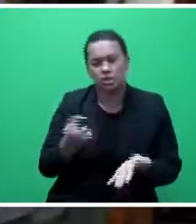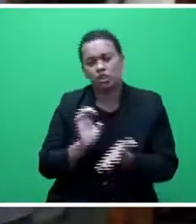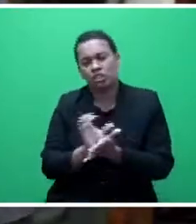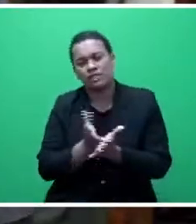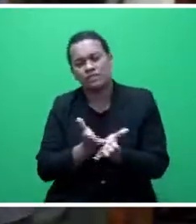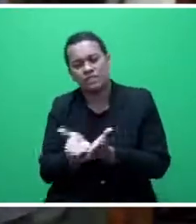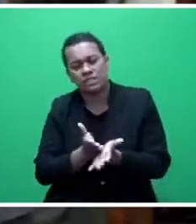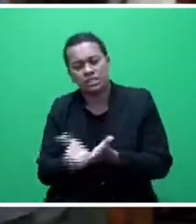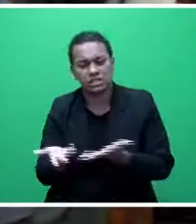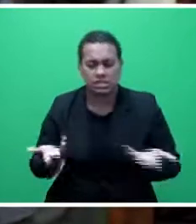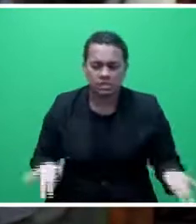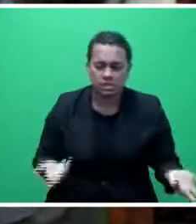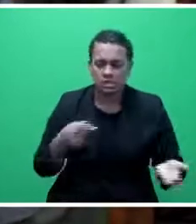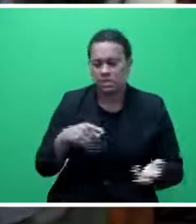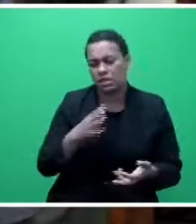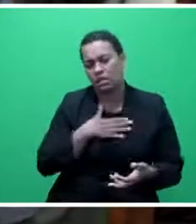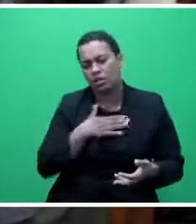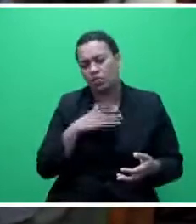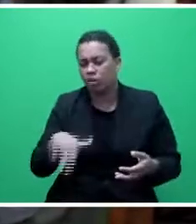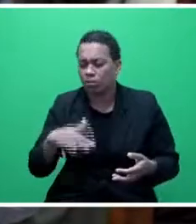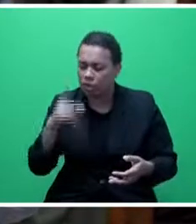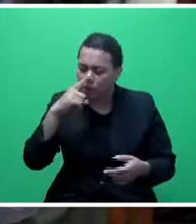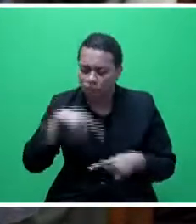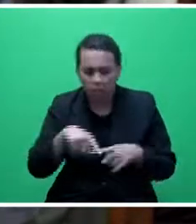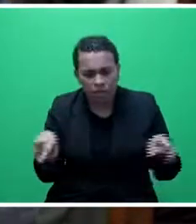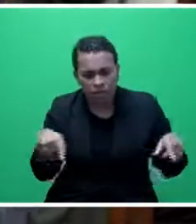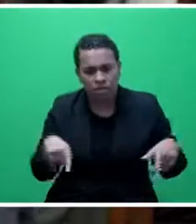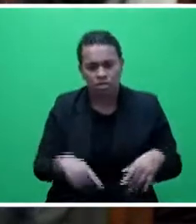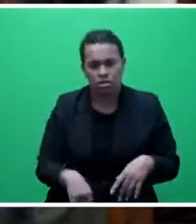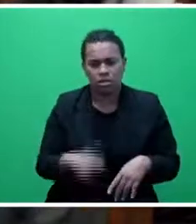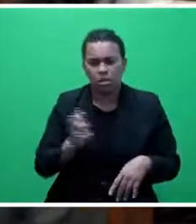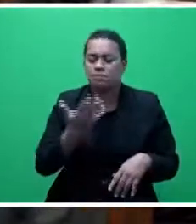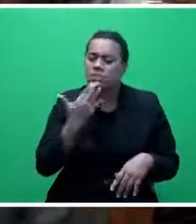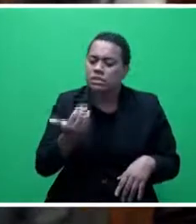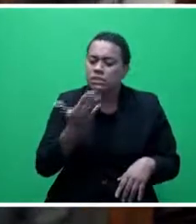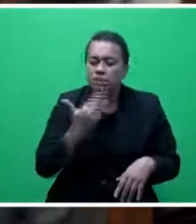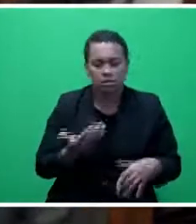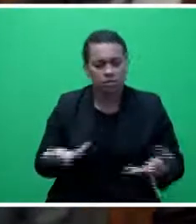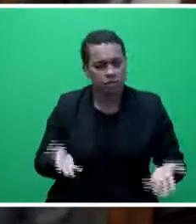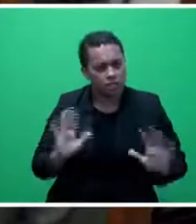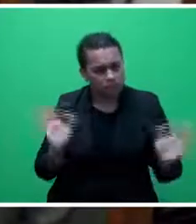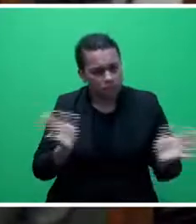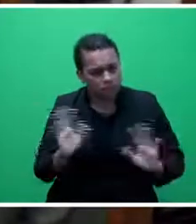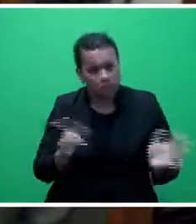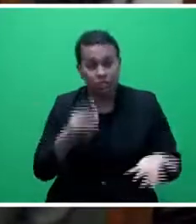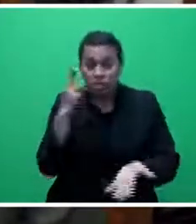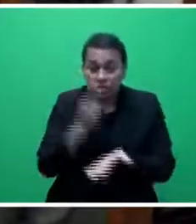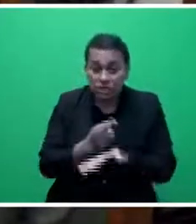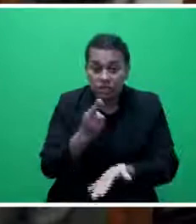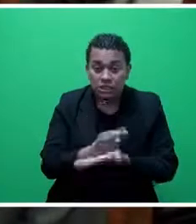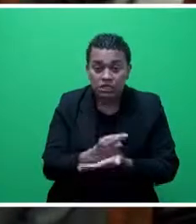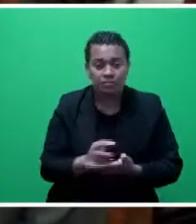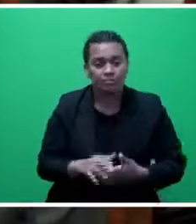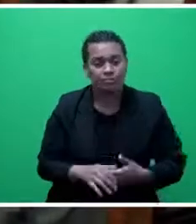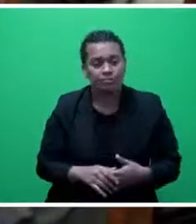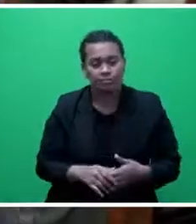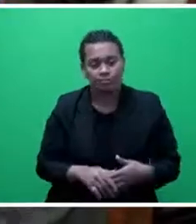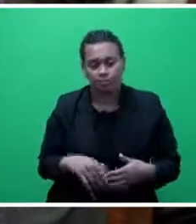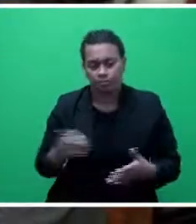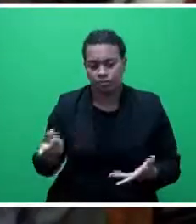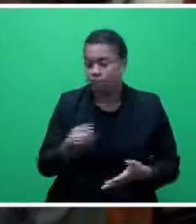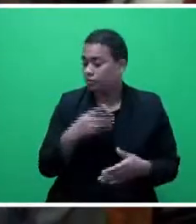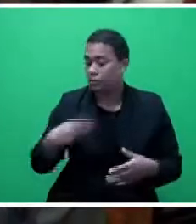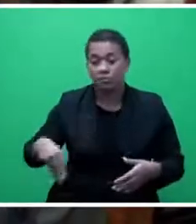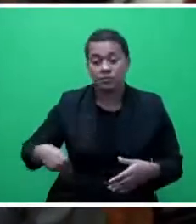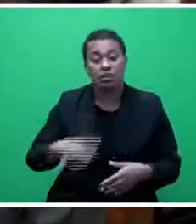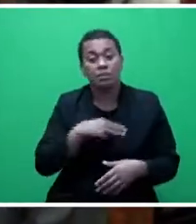cut the civil servants. Let's have the pay cut for them. The reality of the matter is, the Honourable Minister for Local Government will do.